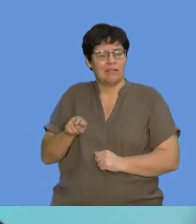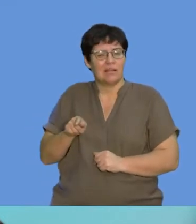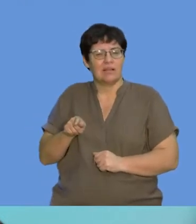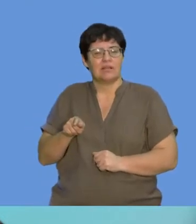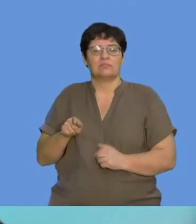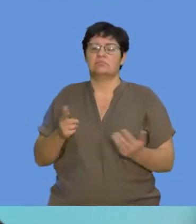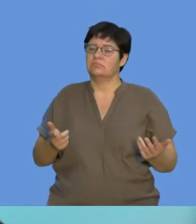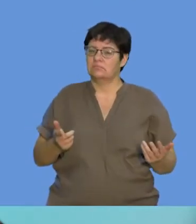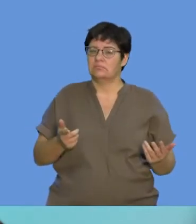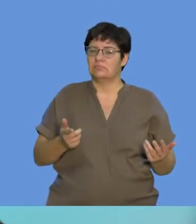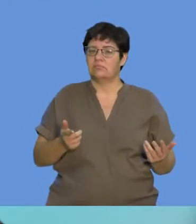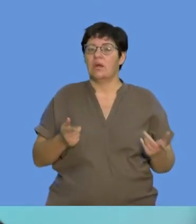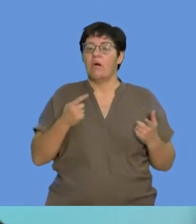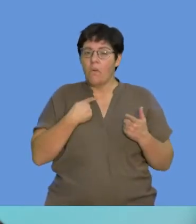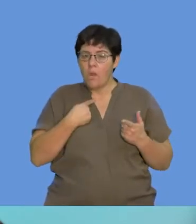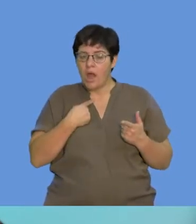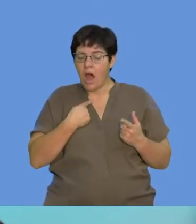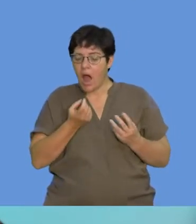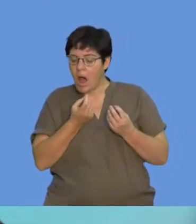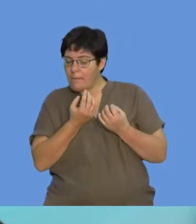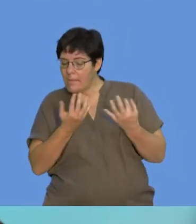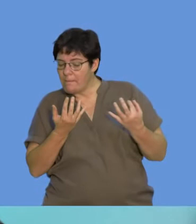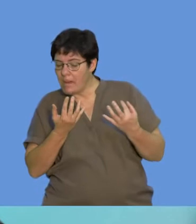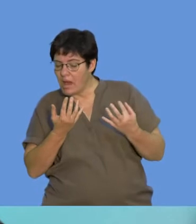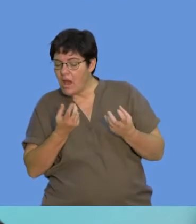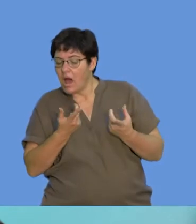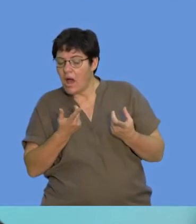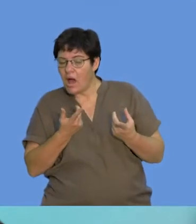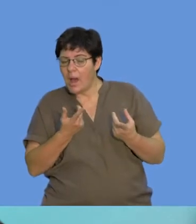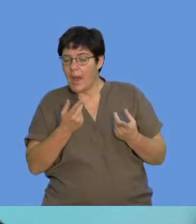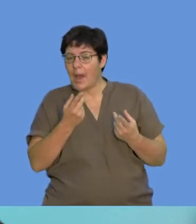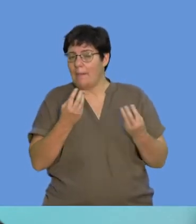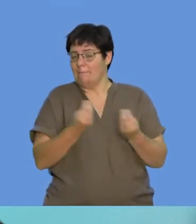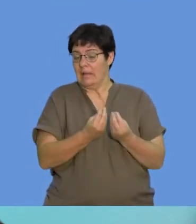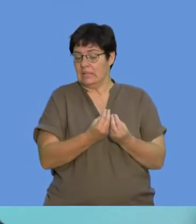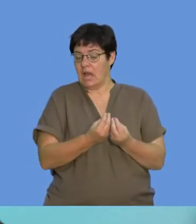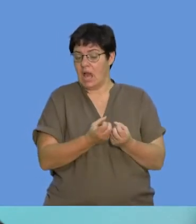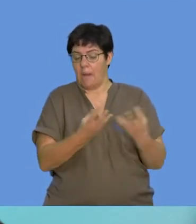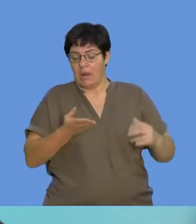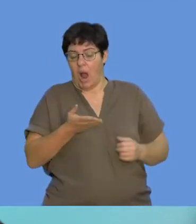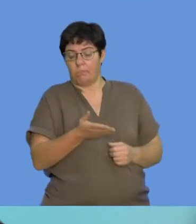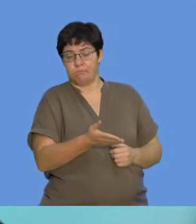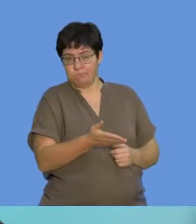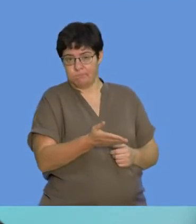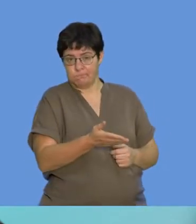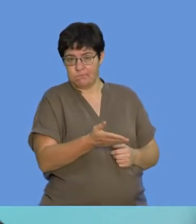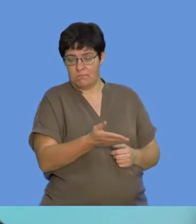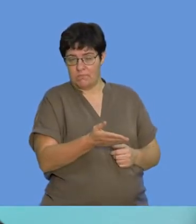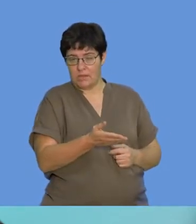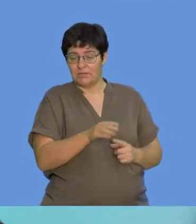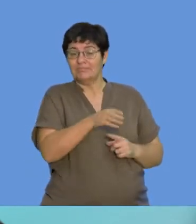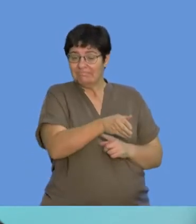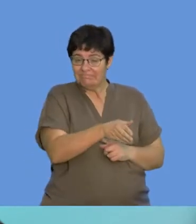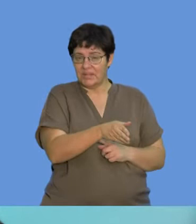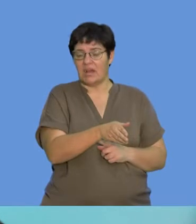about, how exactly we quantify amount of matter. How do we know there's a certain amount of matter in a given sample of